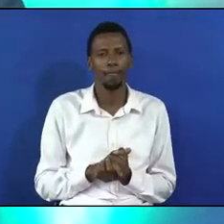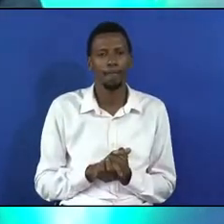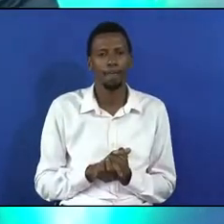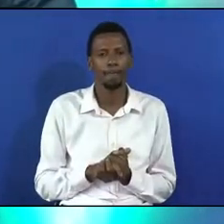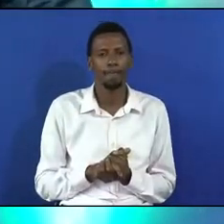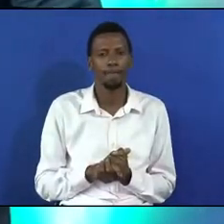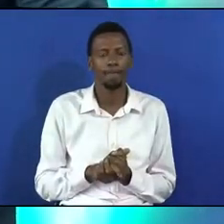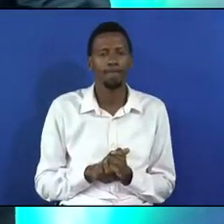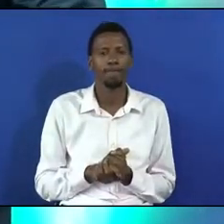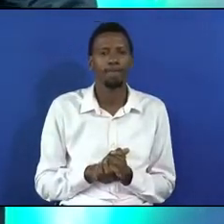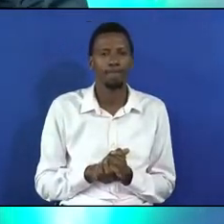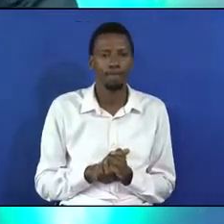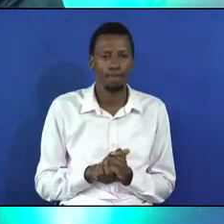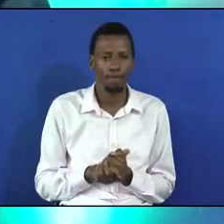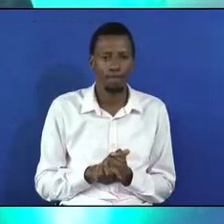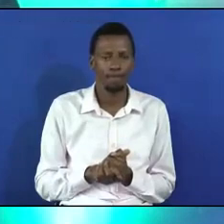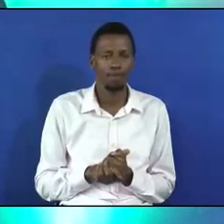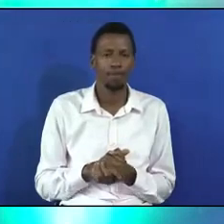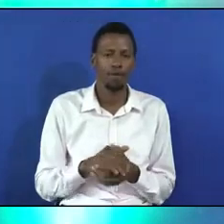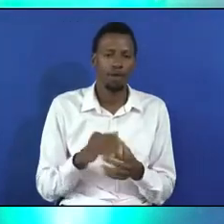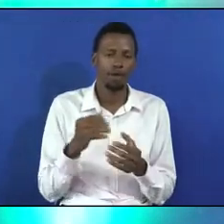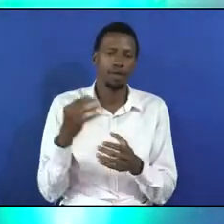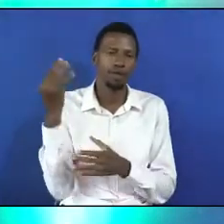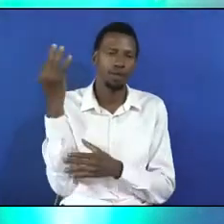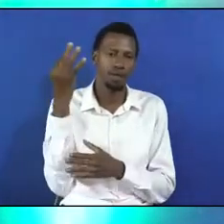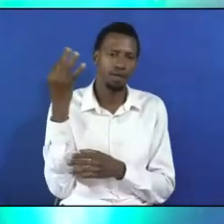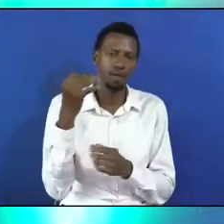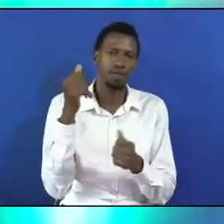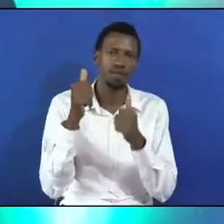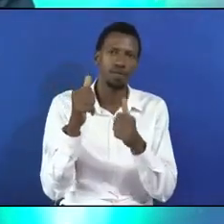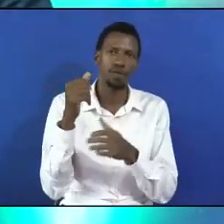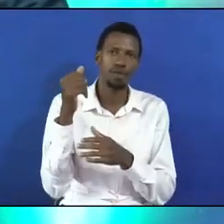In the sermon Remaining Awake that was preached in the year